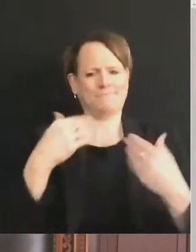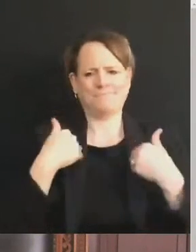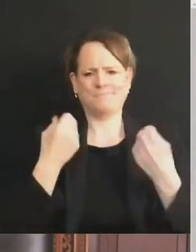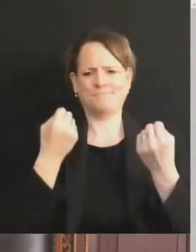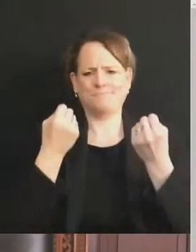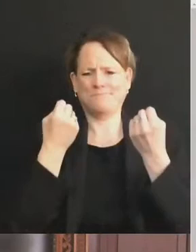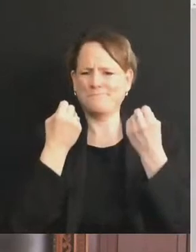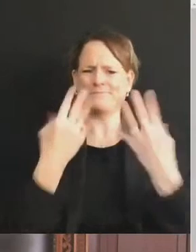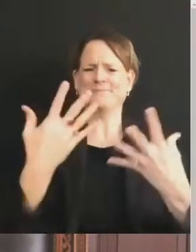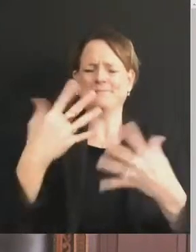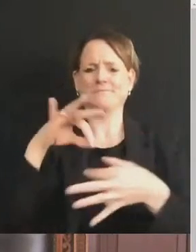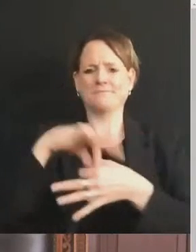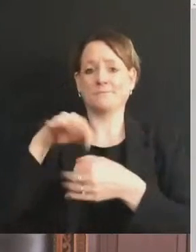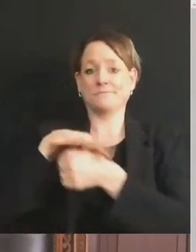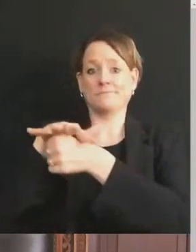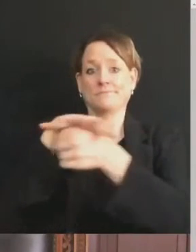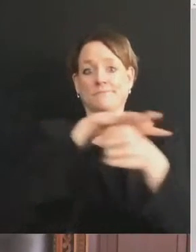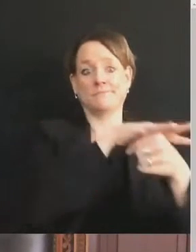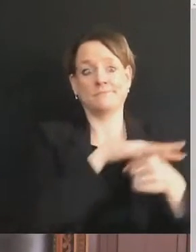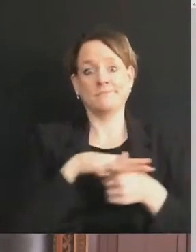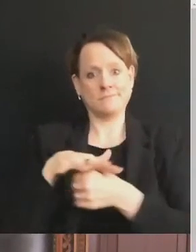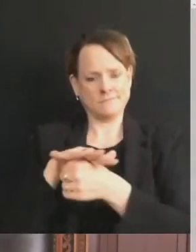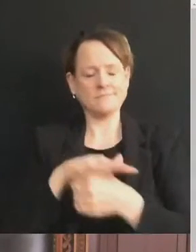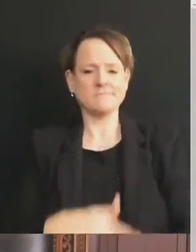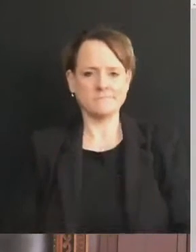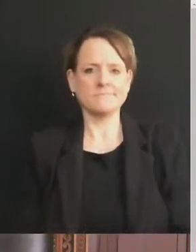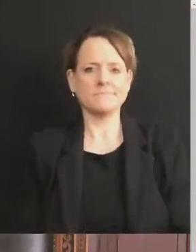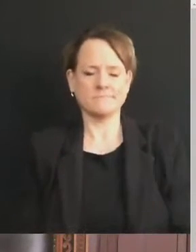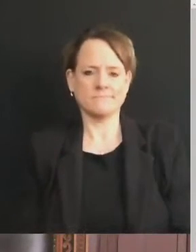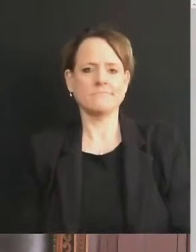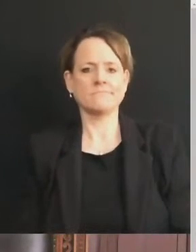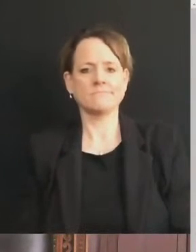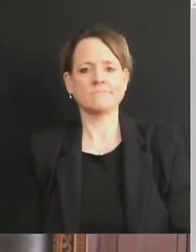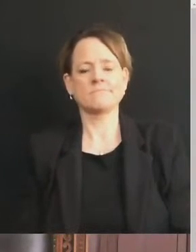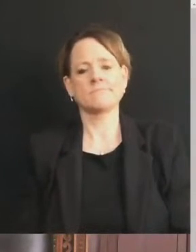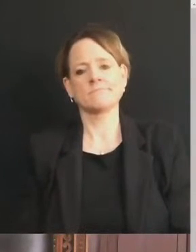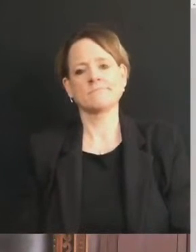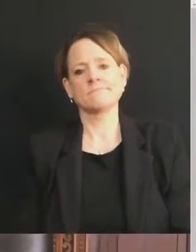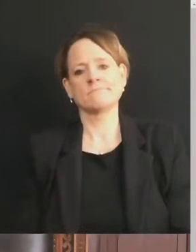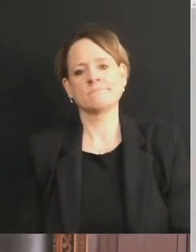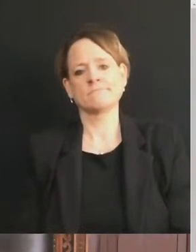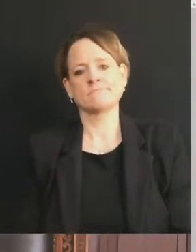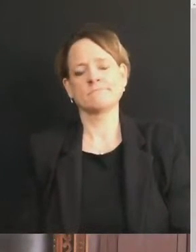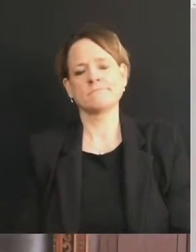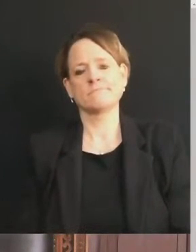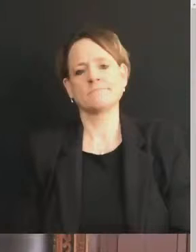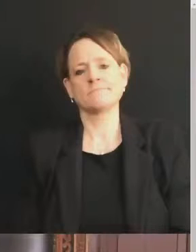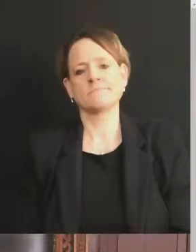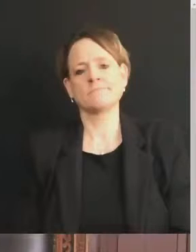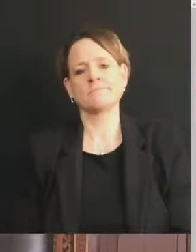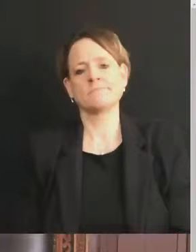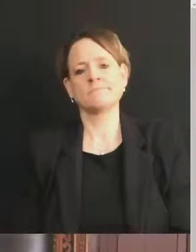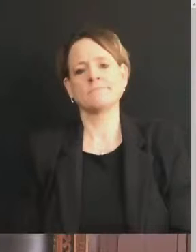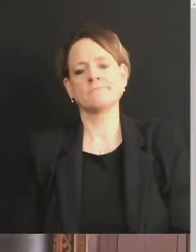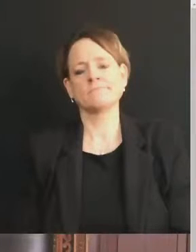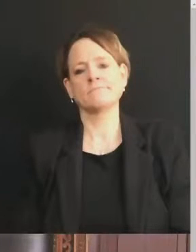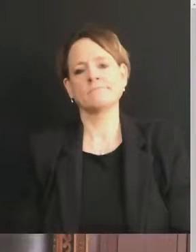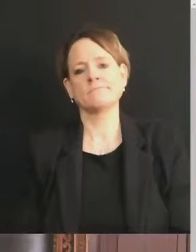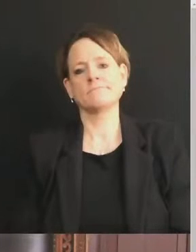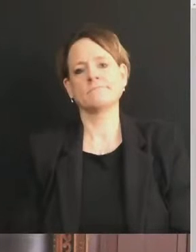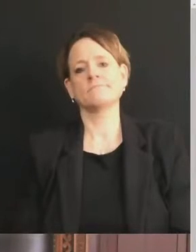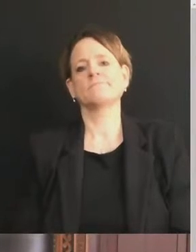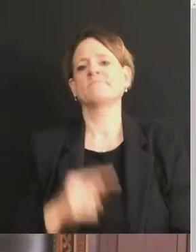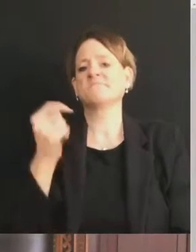across the state in particular. And so that social distancing is going to be available to people. So I